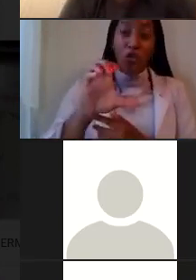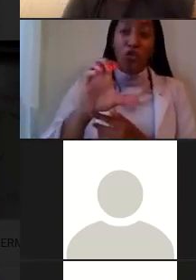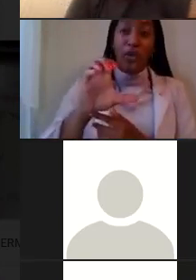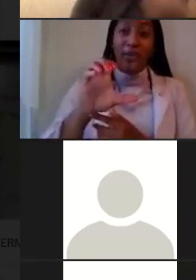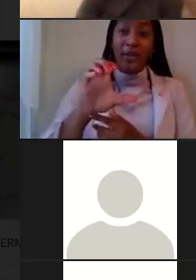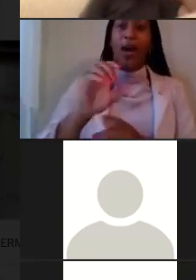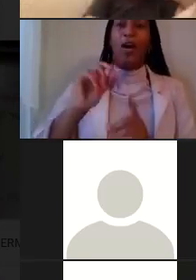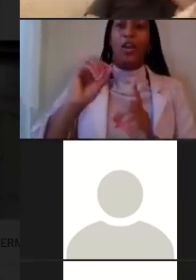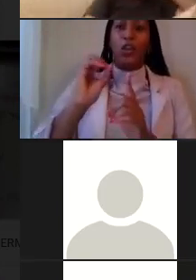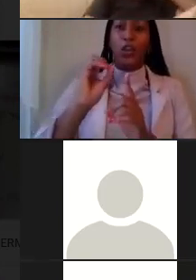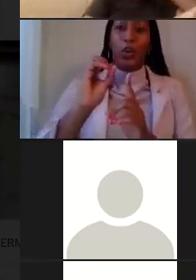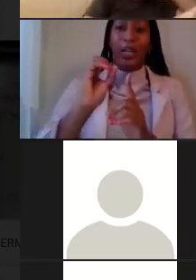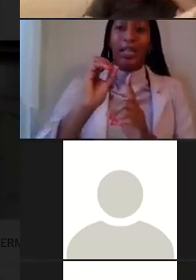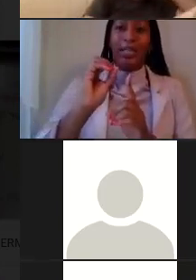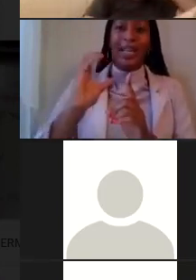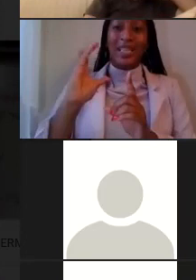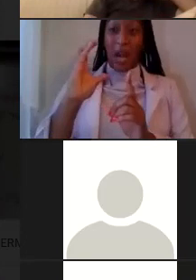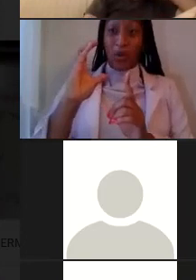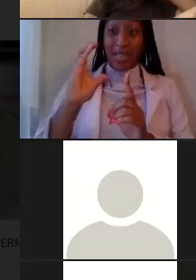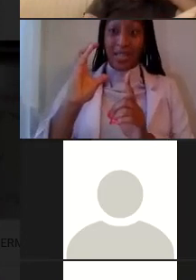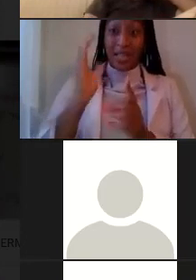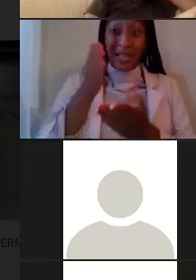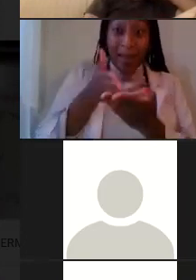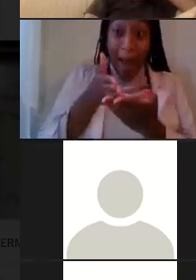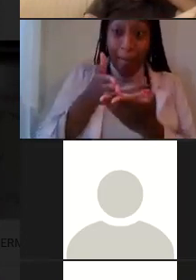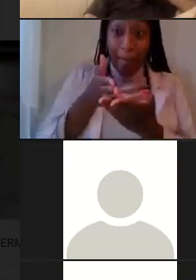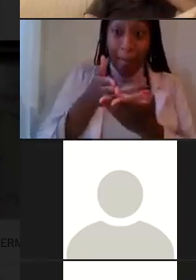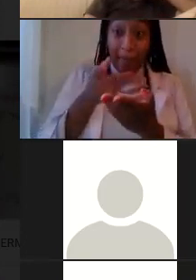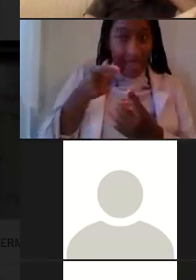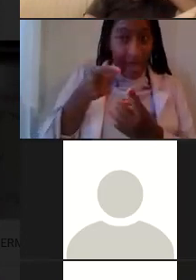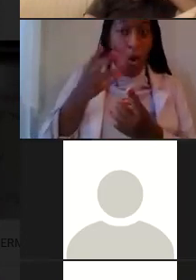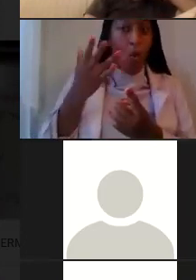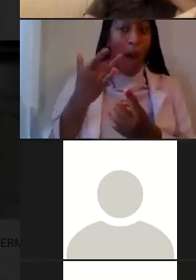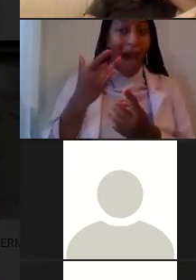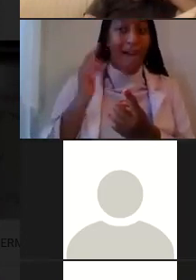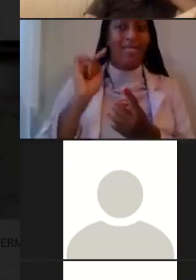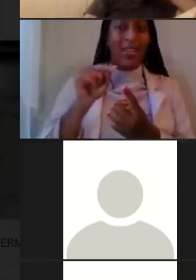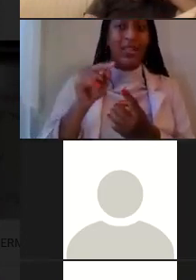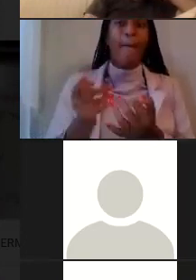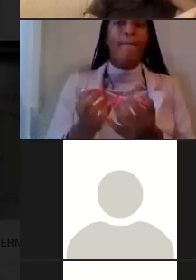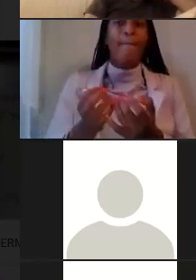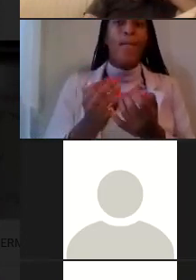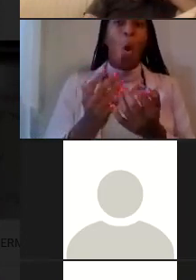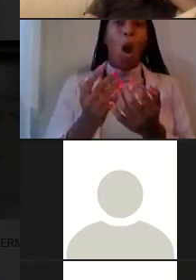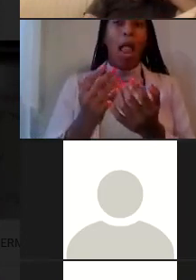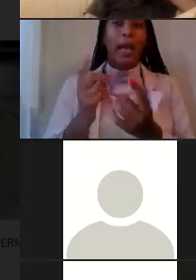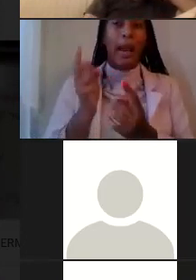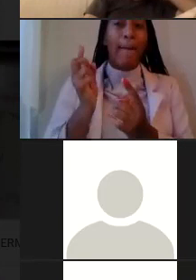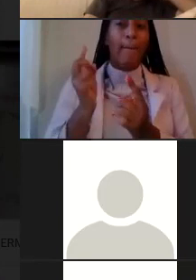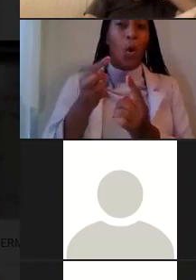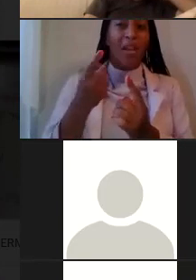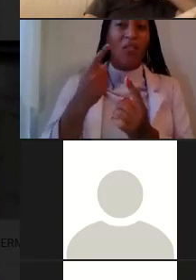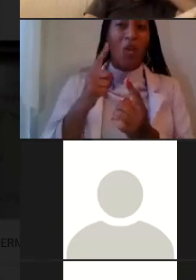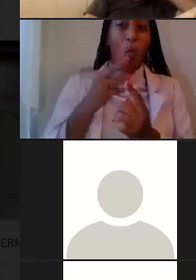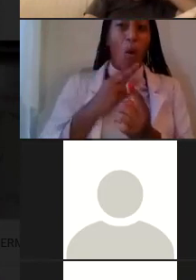point, for water. 100 degrees Celsius is the boiling point for water.